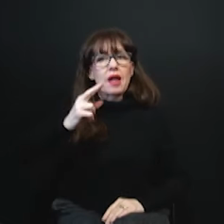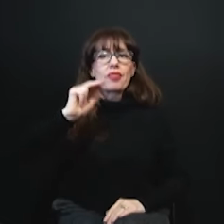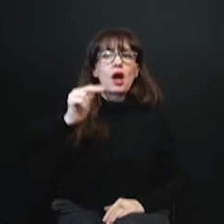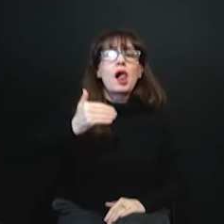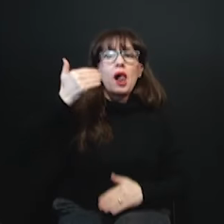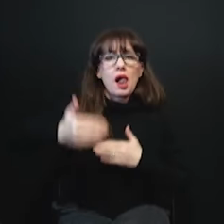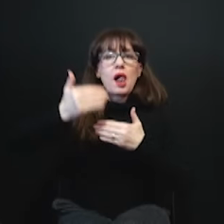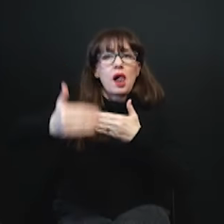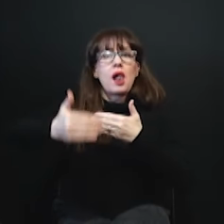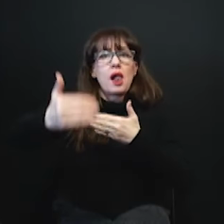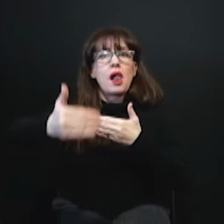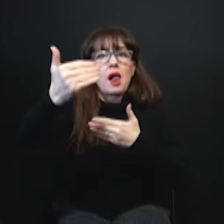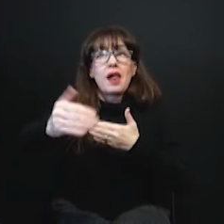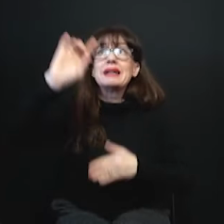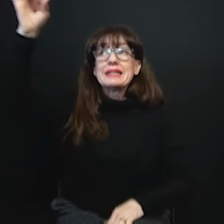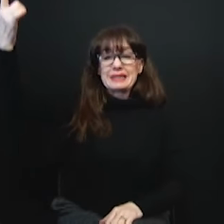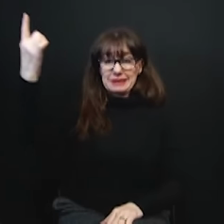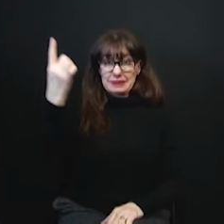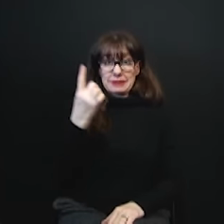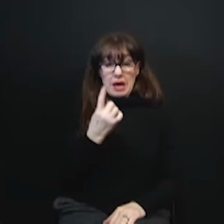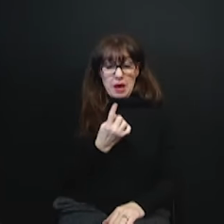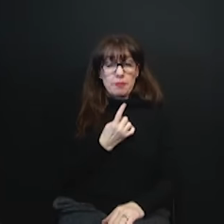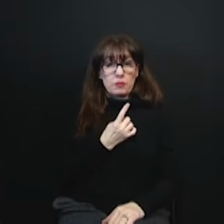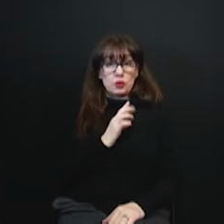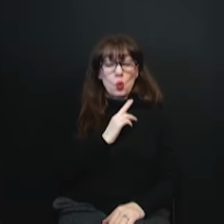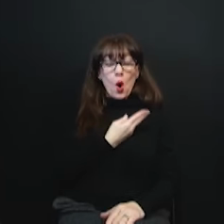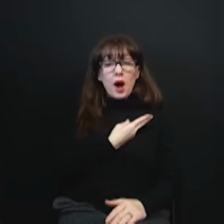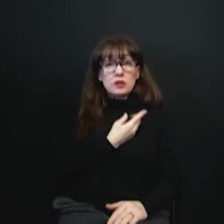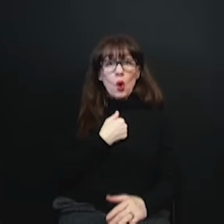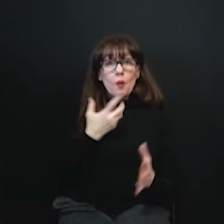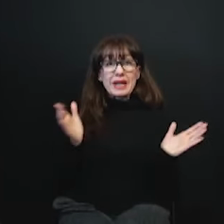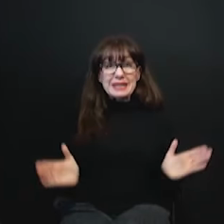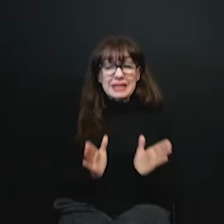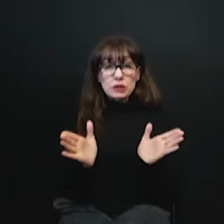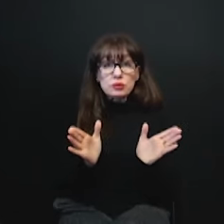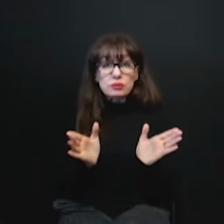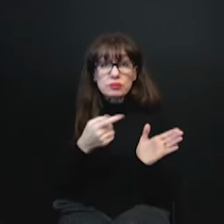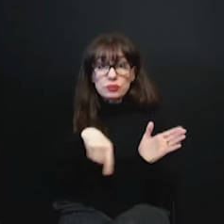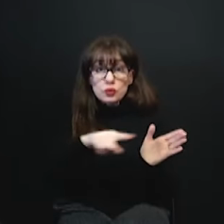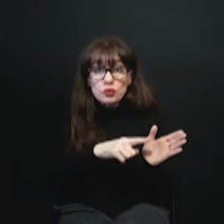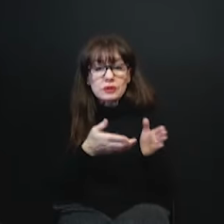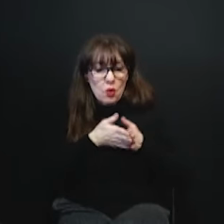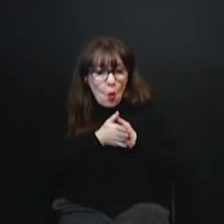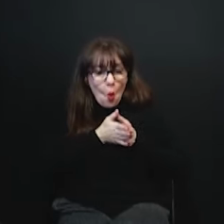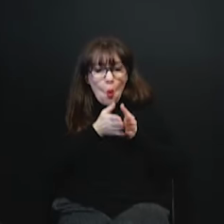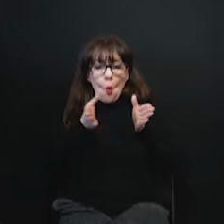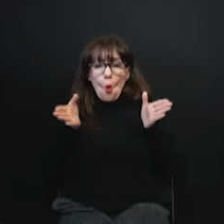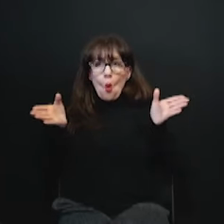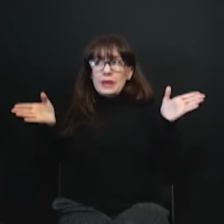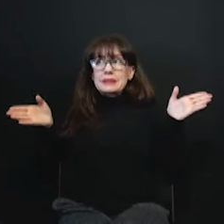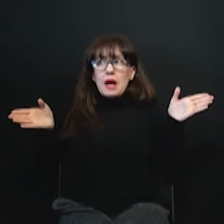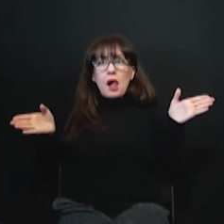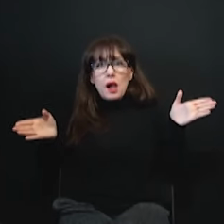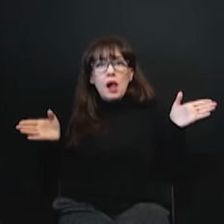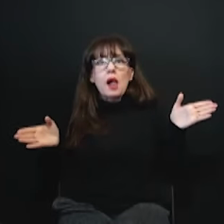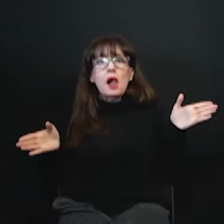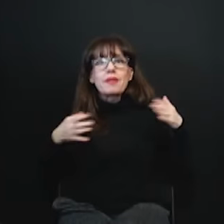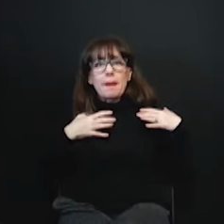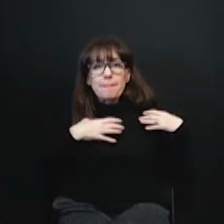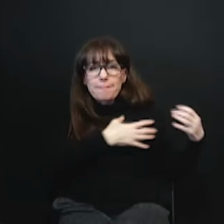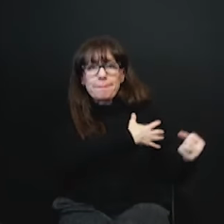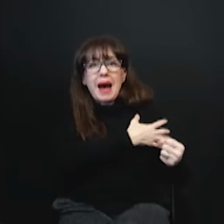fourth. He is the one who has come to us. So today I want to encourage you to continue just to open yourself as best you can in the power